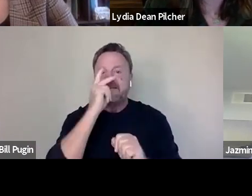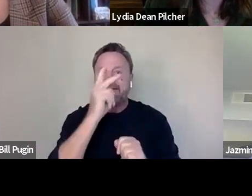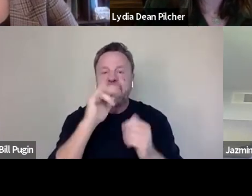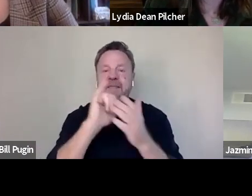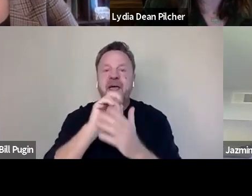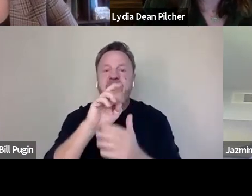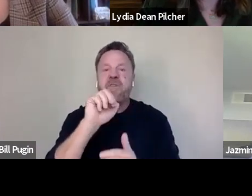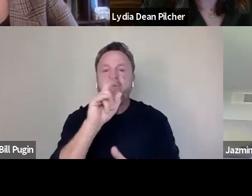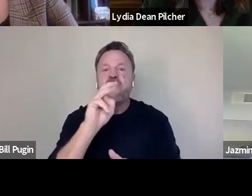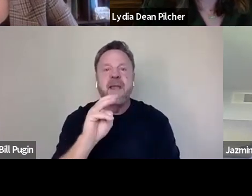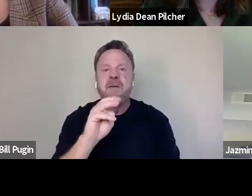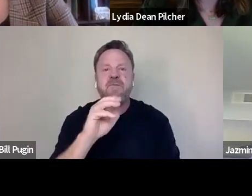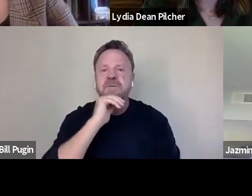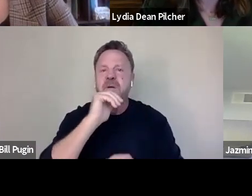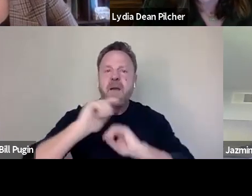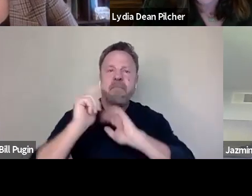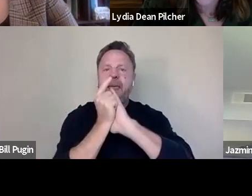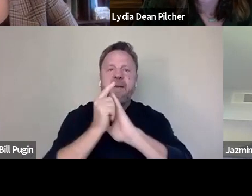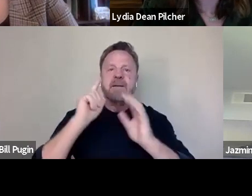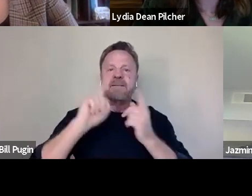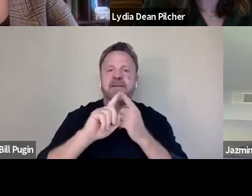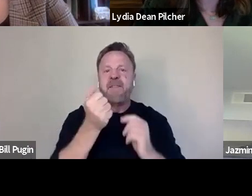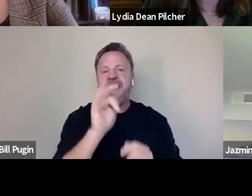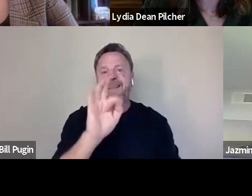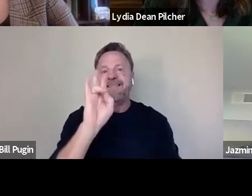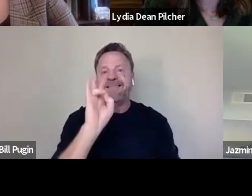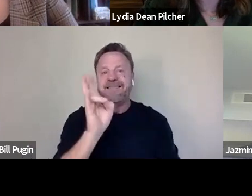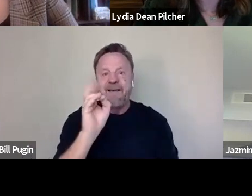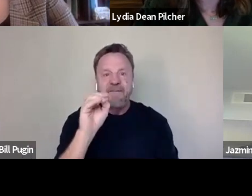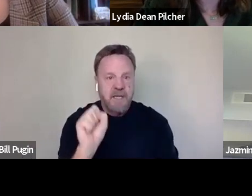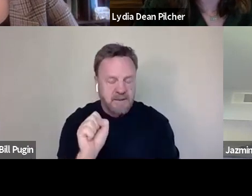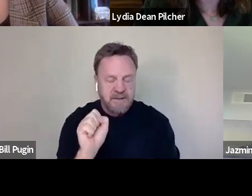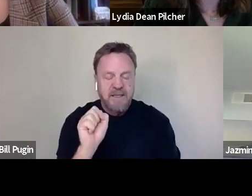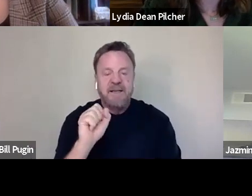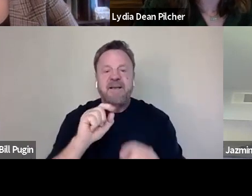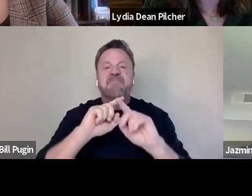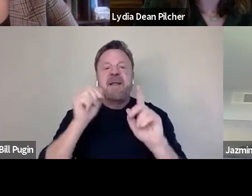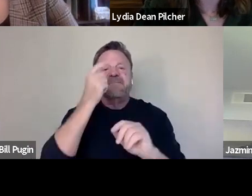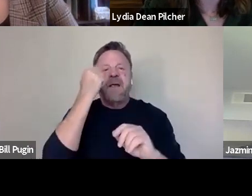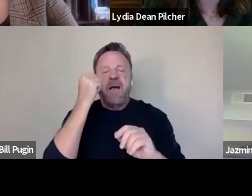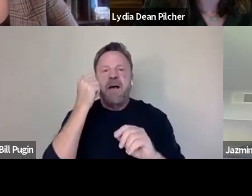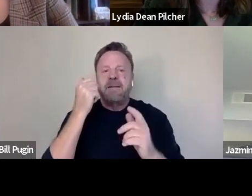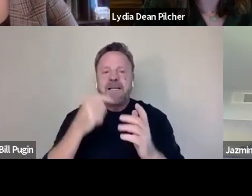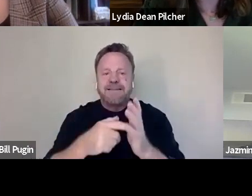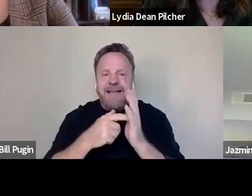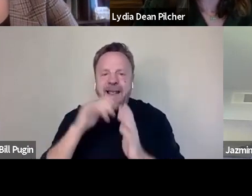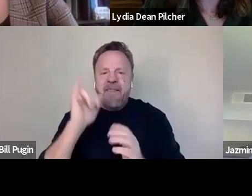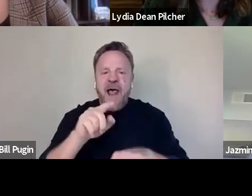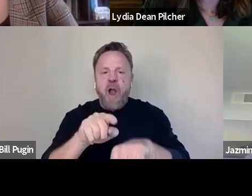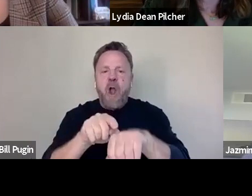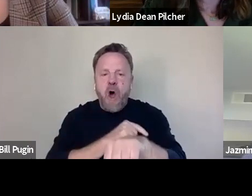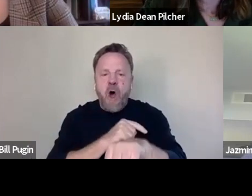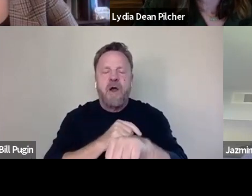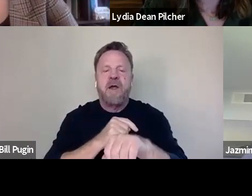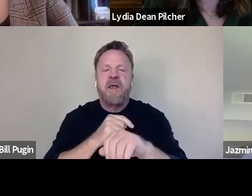radium wasn't really even banned until the 70s, but it's because it's taken that long